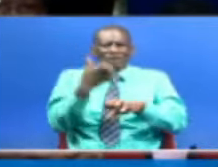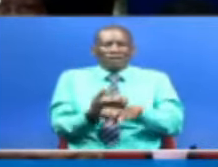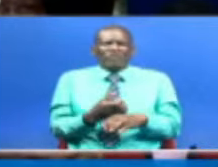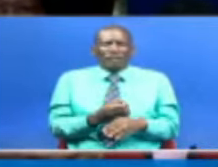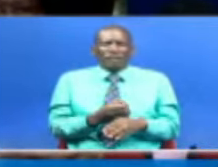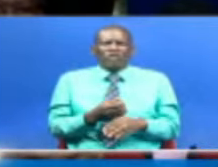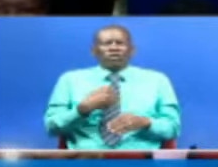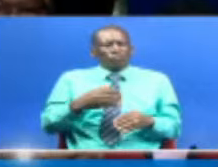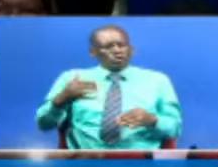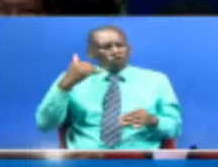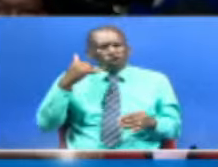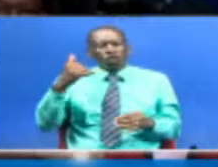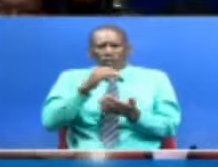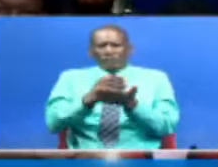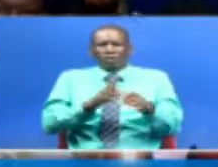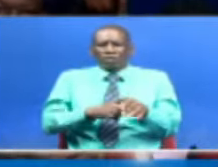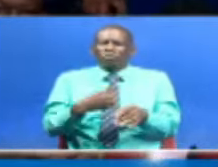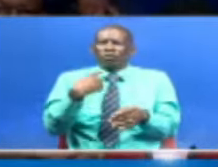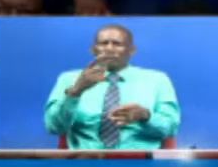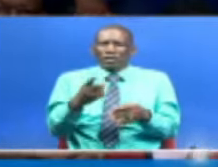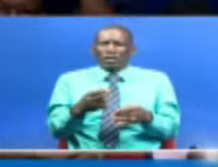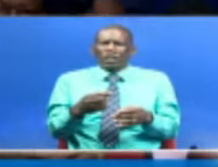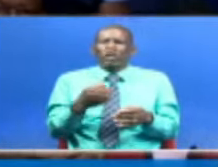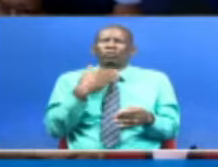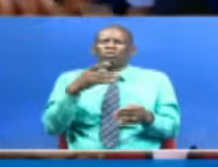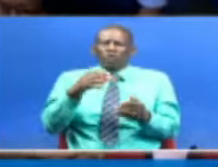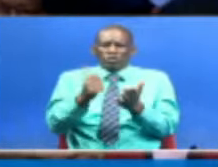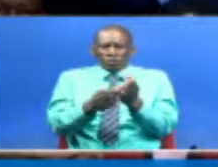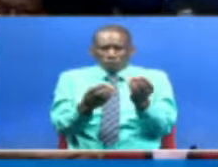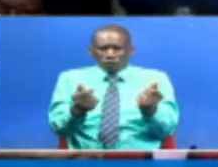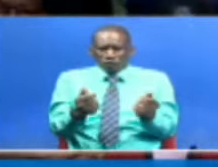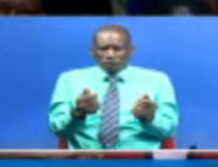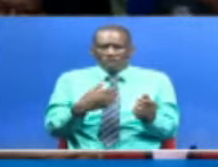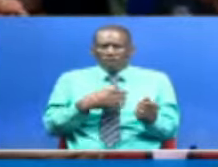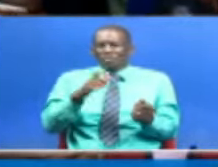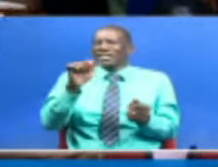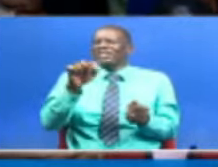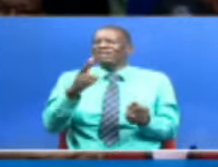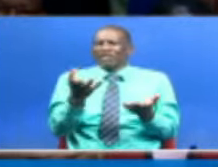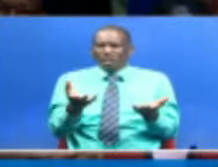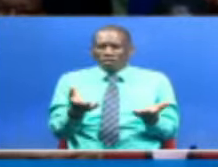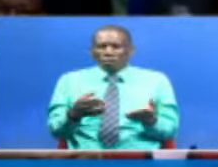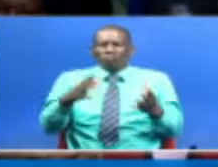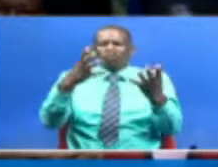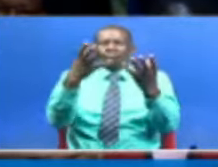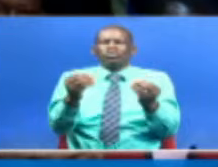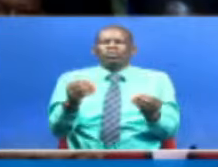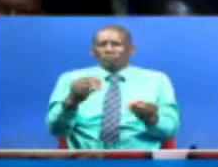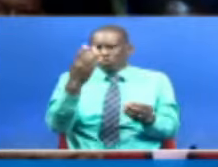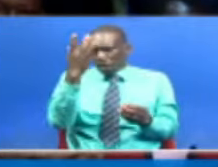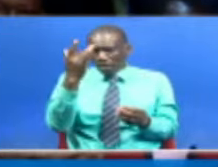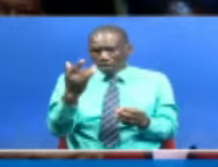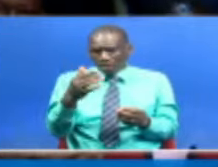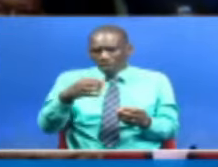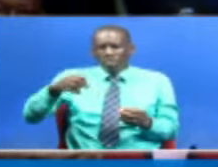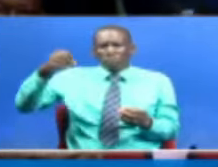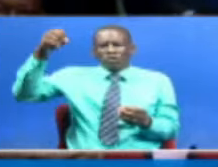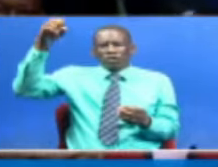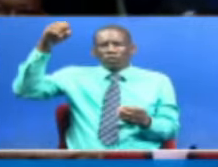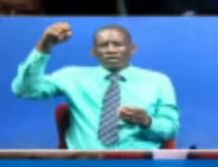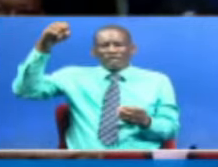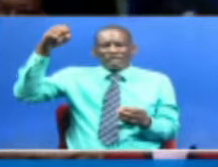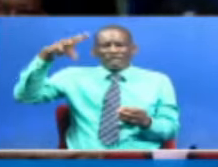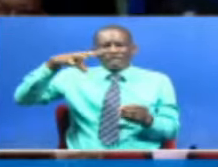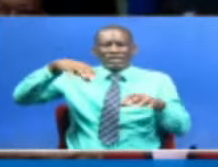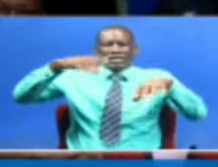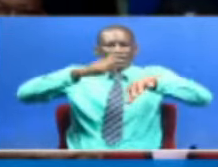been calling sometimes even to say, we want this problem. I have my TV now, it's off because of when it was